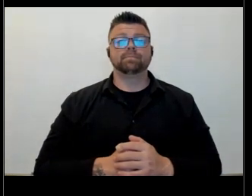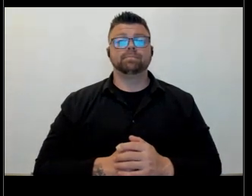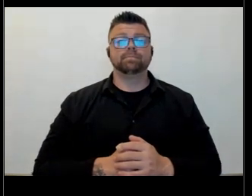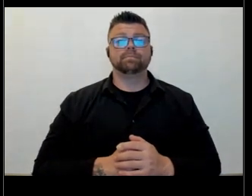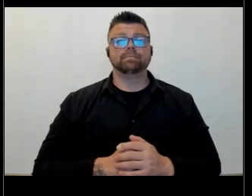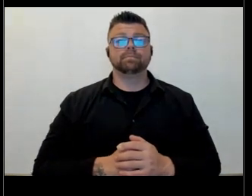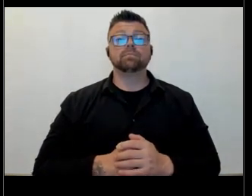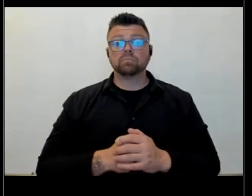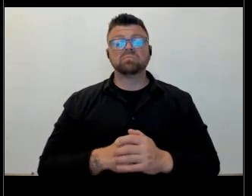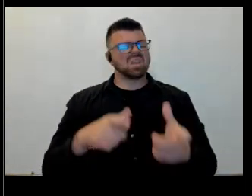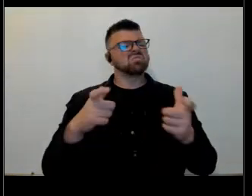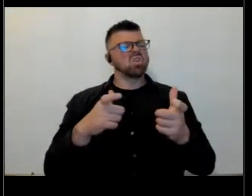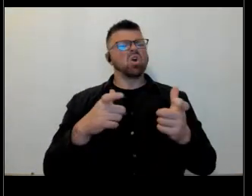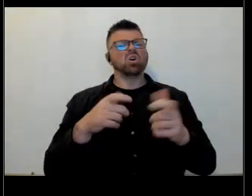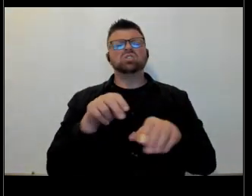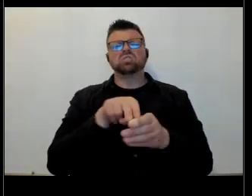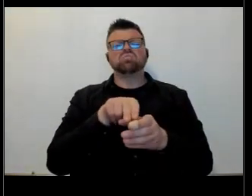Large toilet rooms.